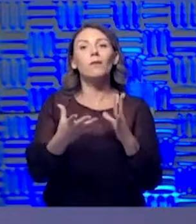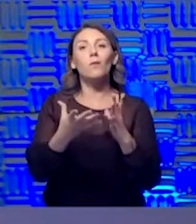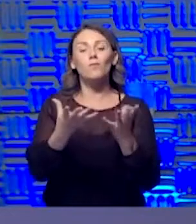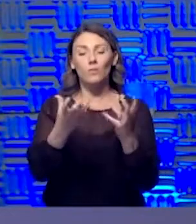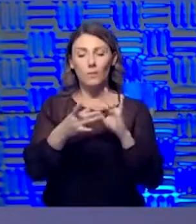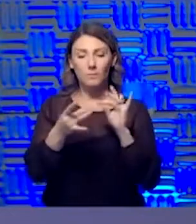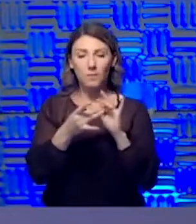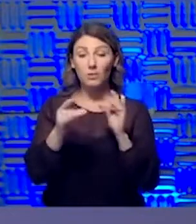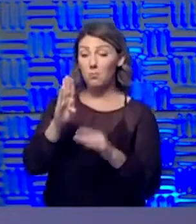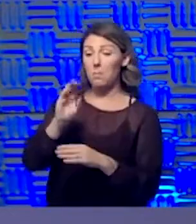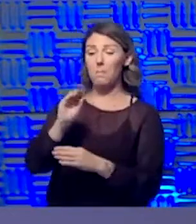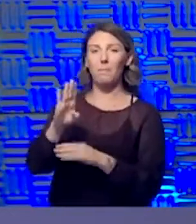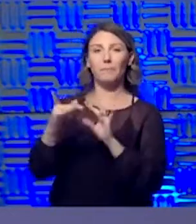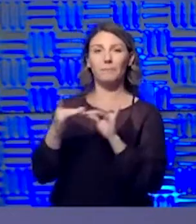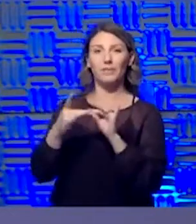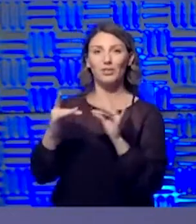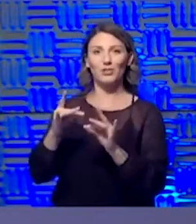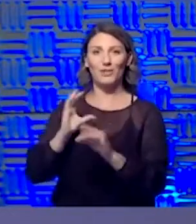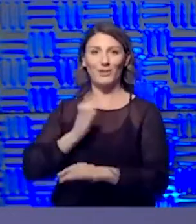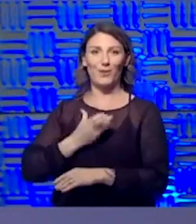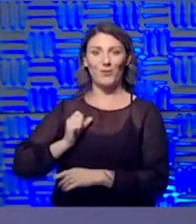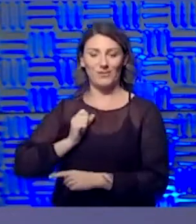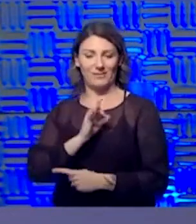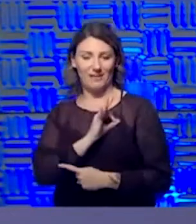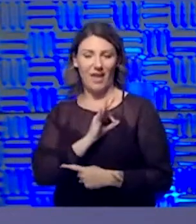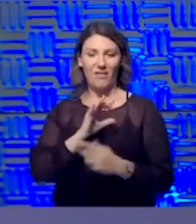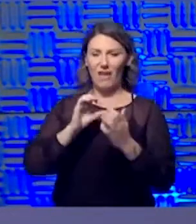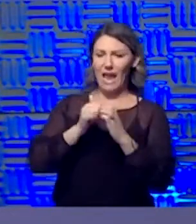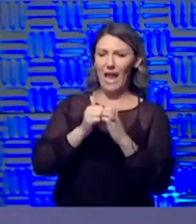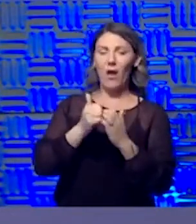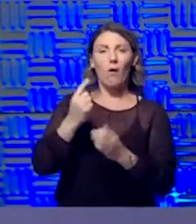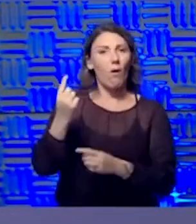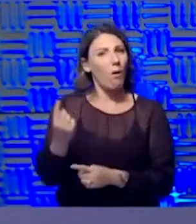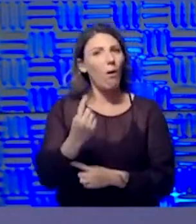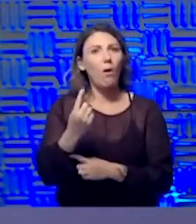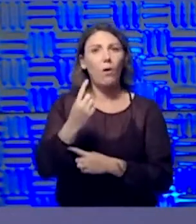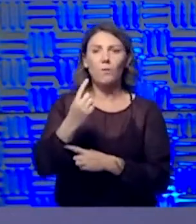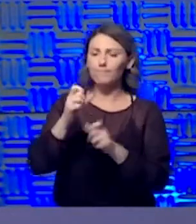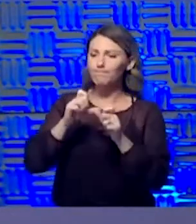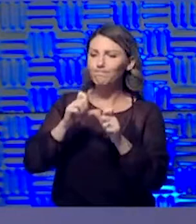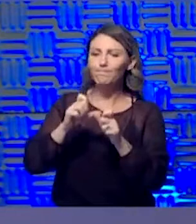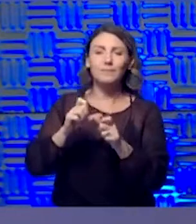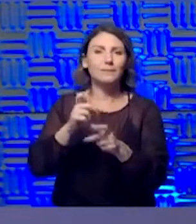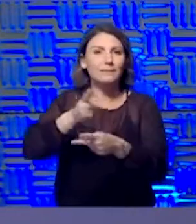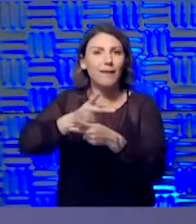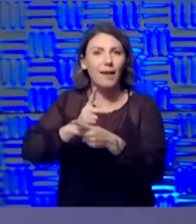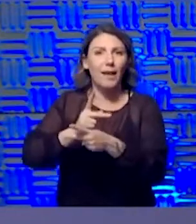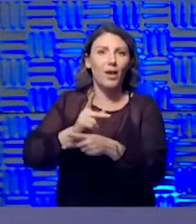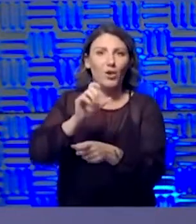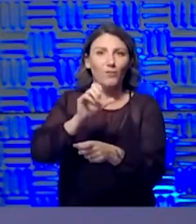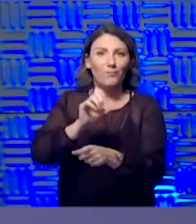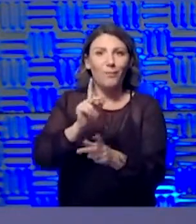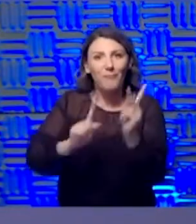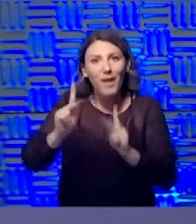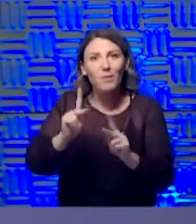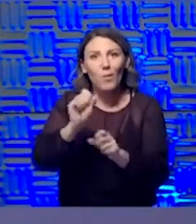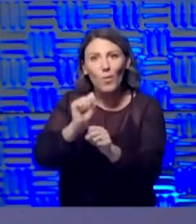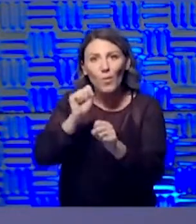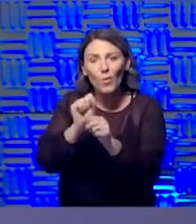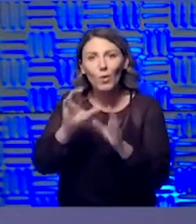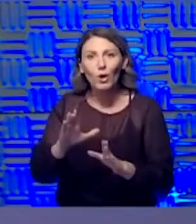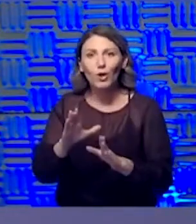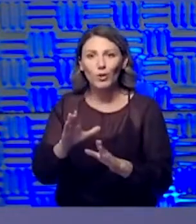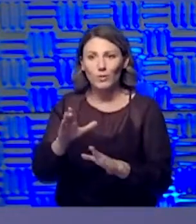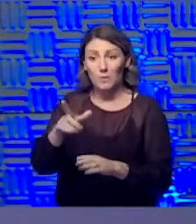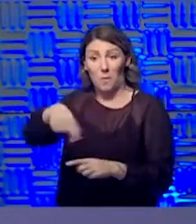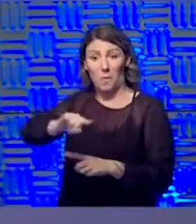talked about our staff and how we're working to always make sure we're taking great care of the people who are taking care of our patients and supporting those